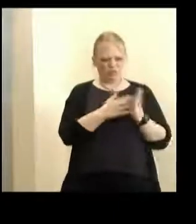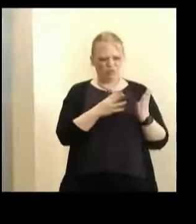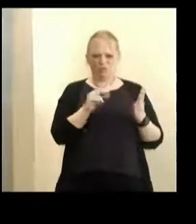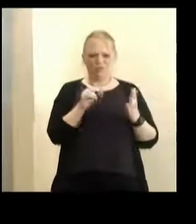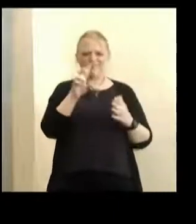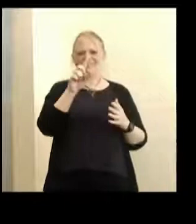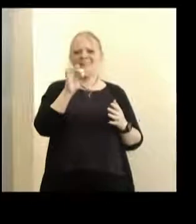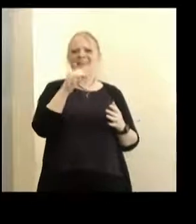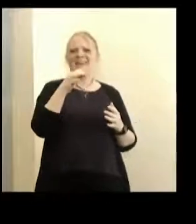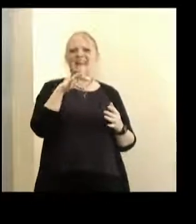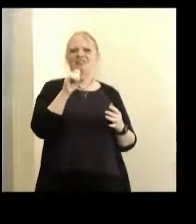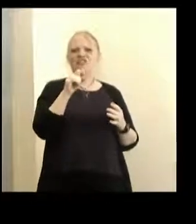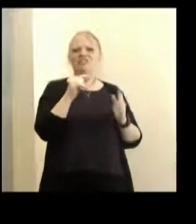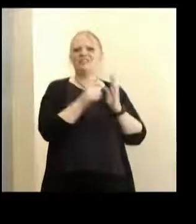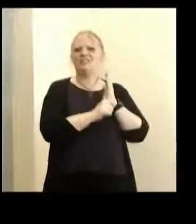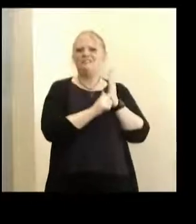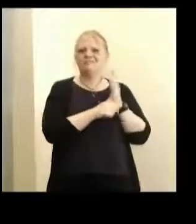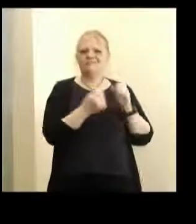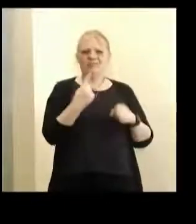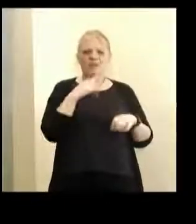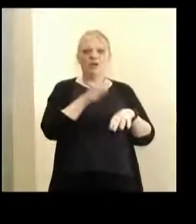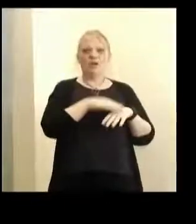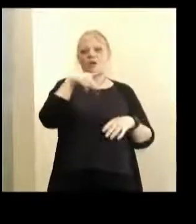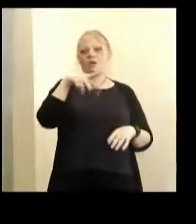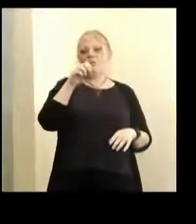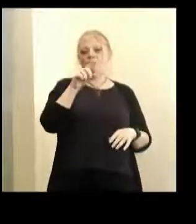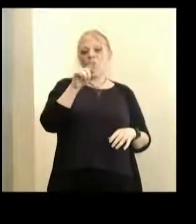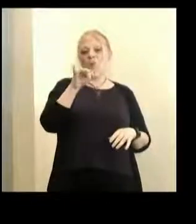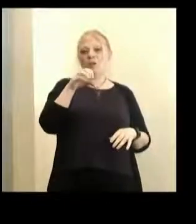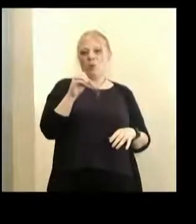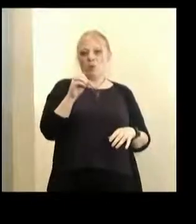digest, on polio vaccine and how